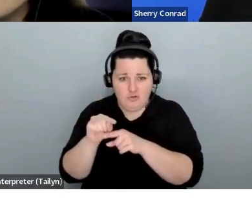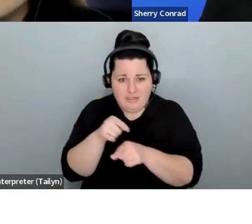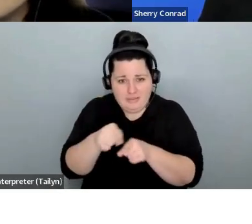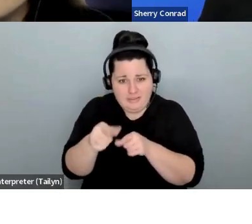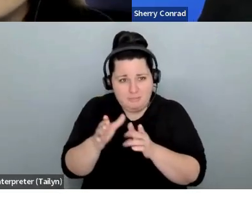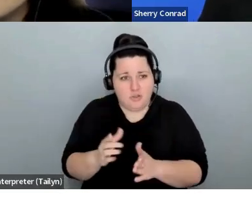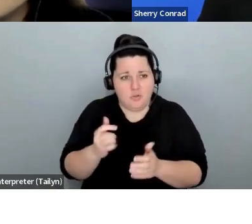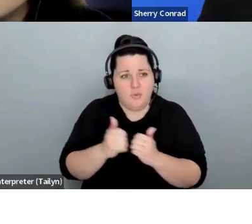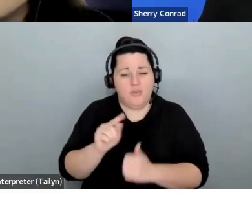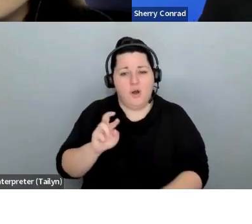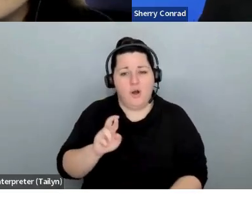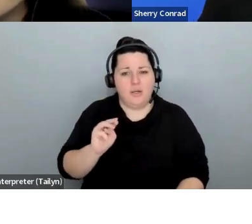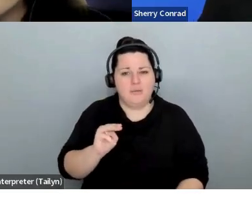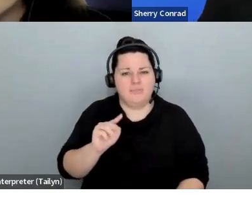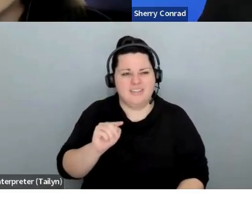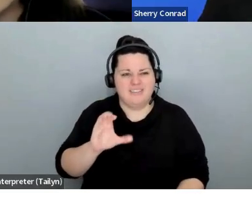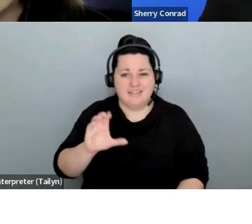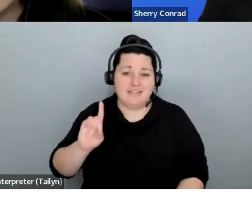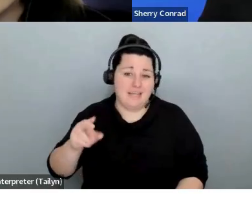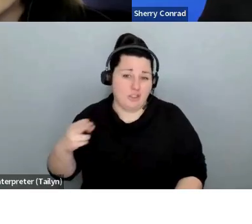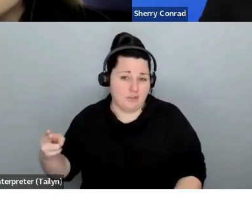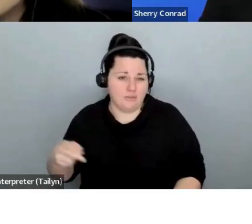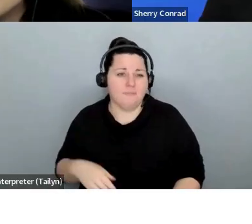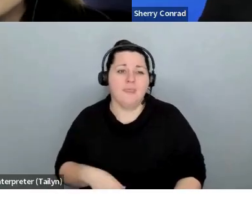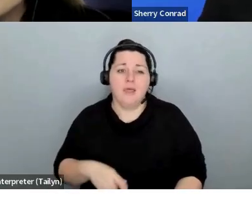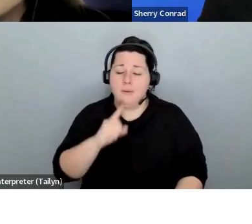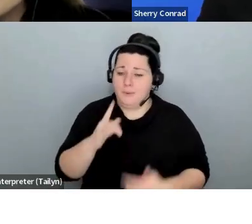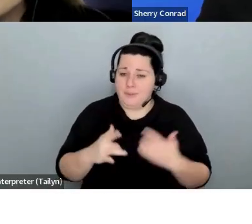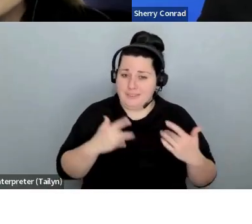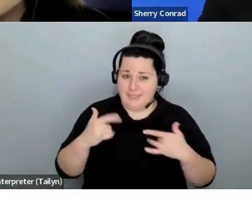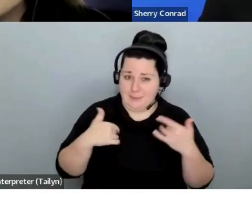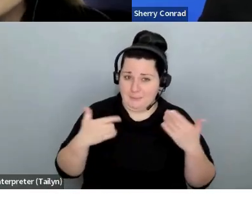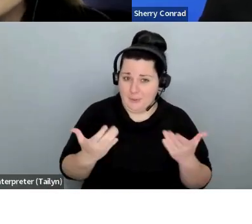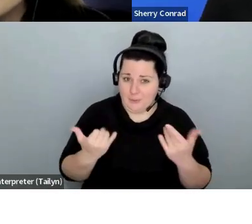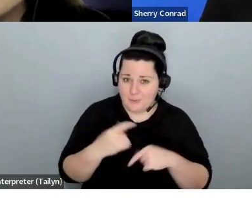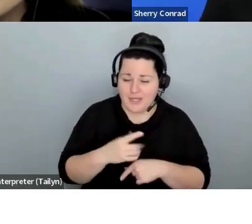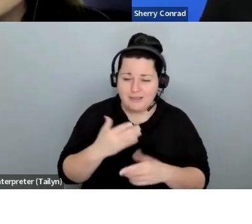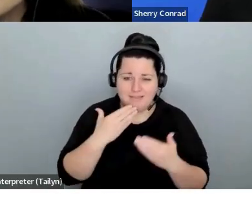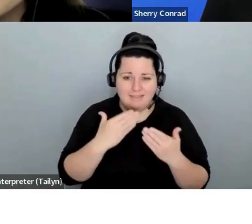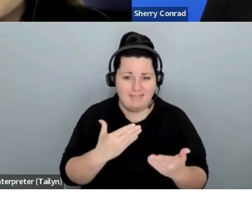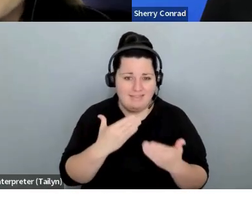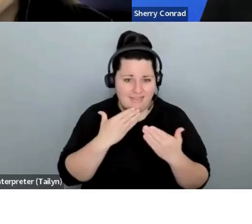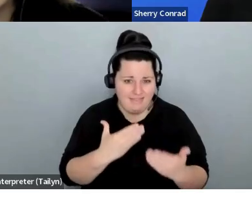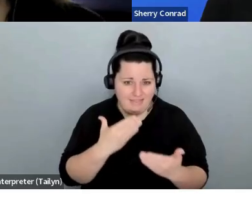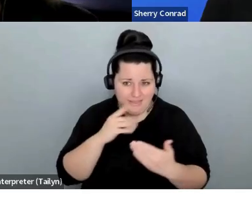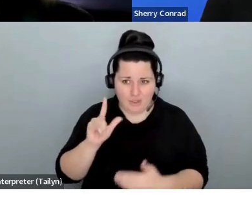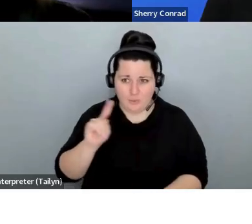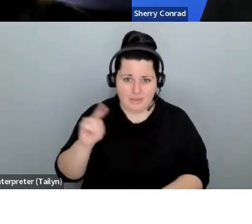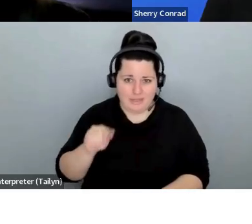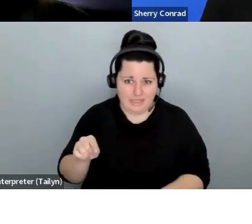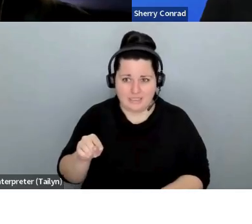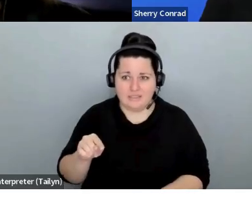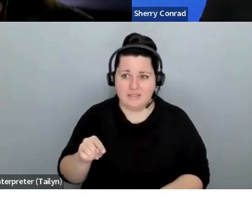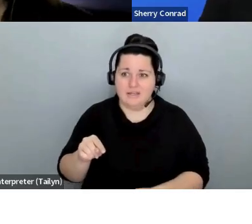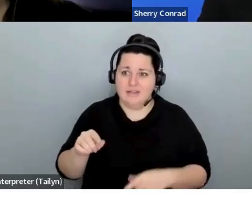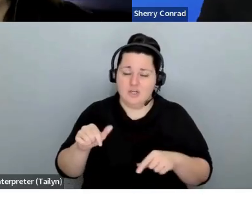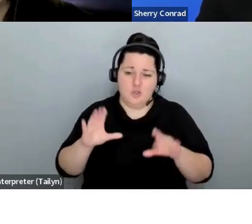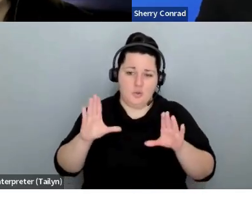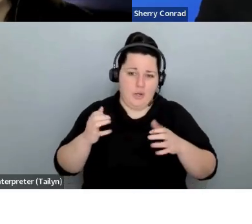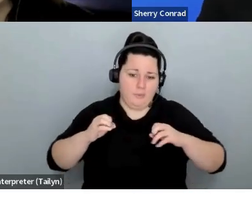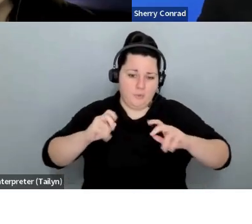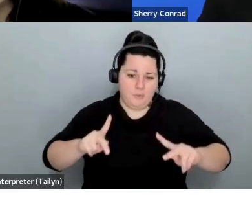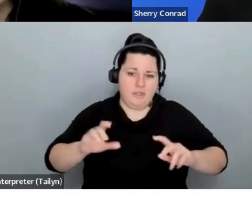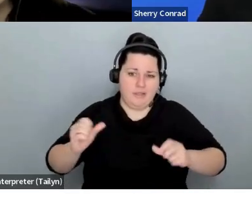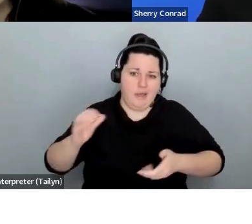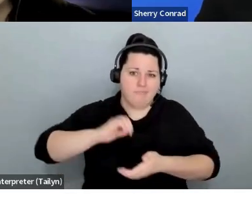with RMTC-DHH. I'm excited to be here today. Thank you so much, Liz, for this opportunity to collaborate